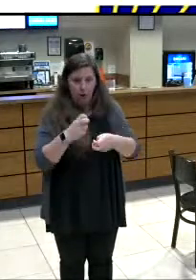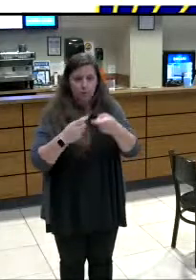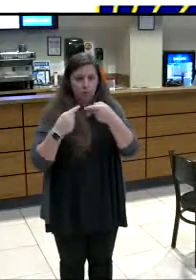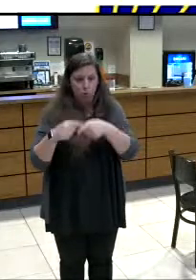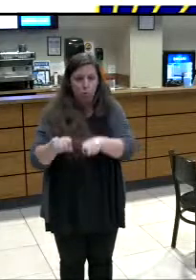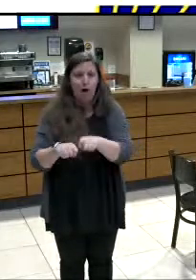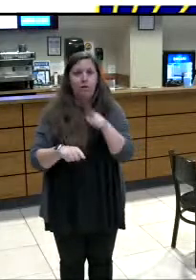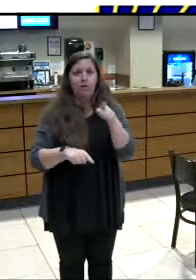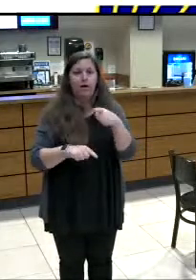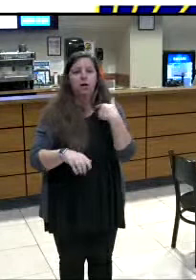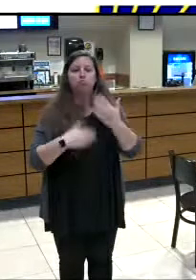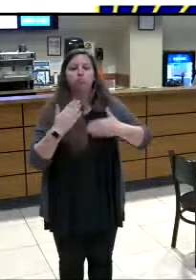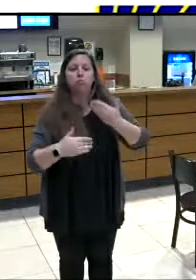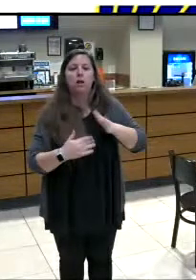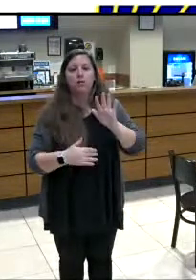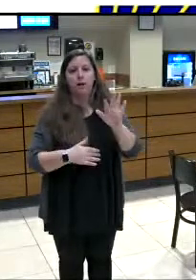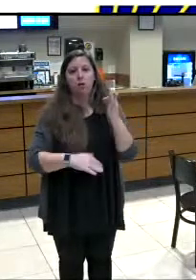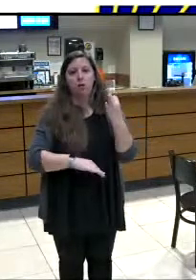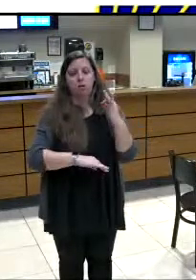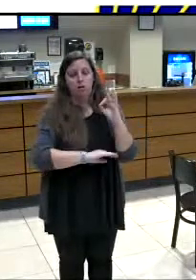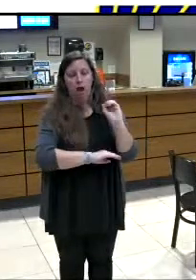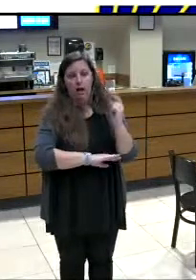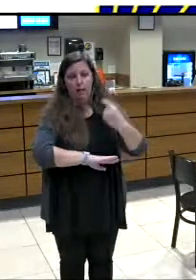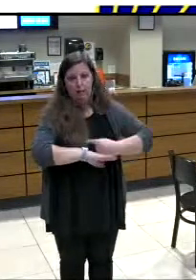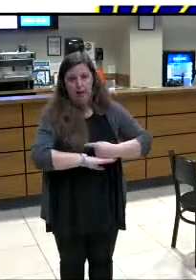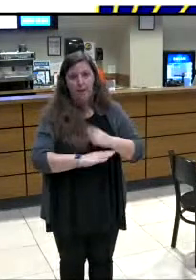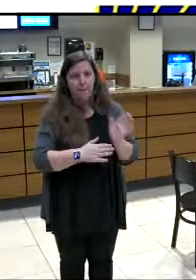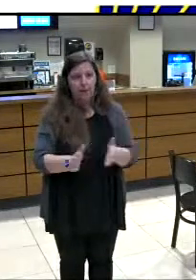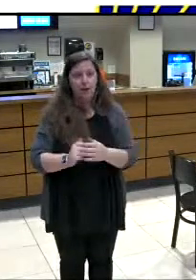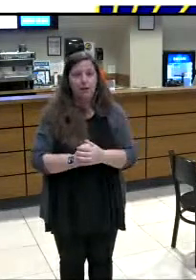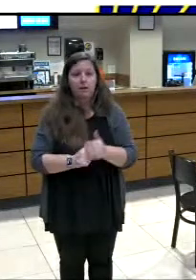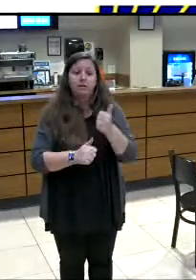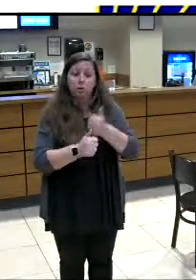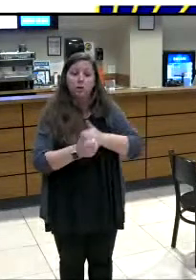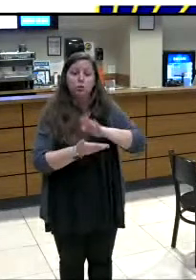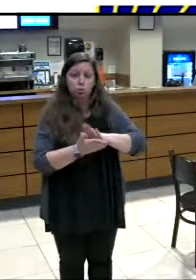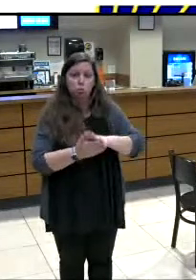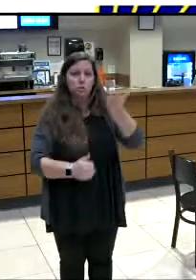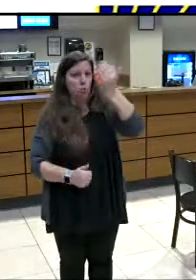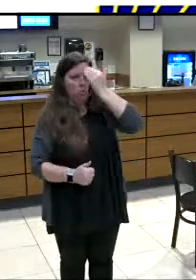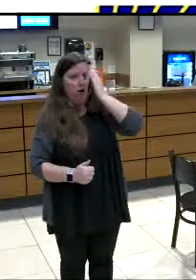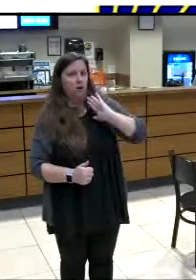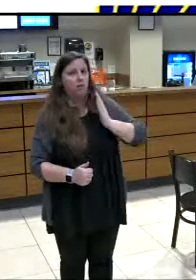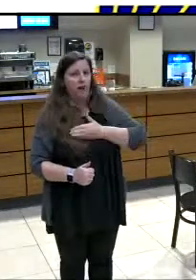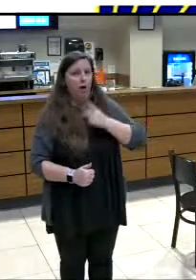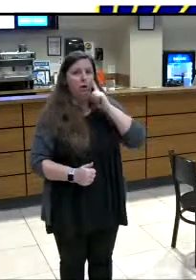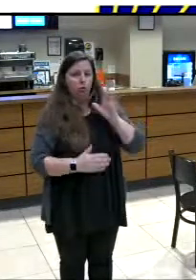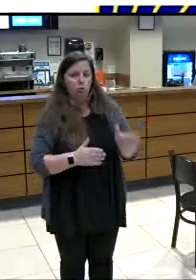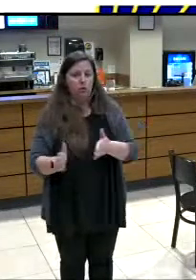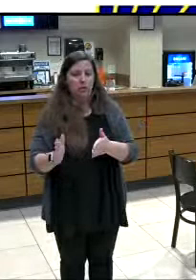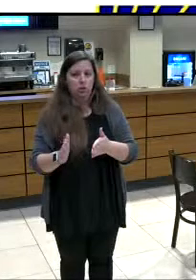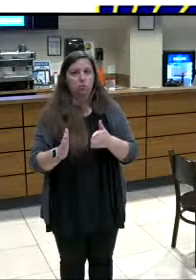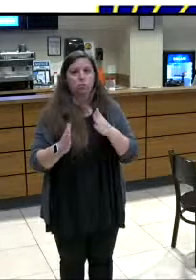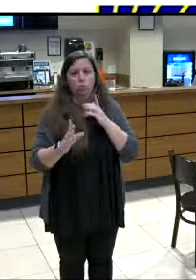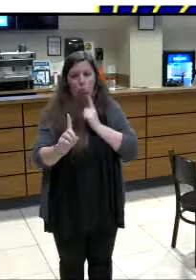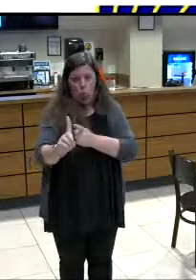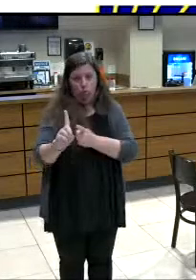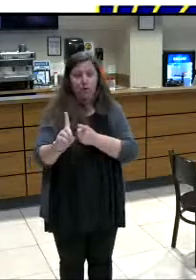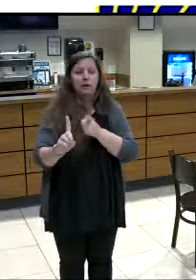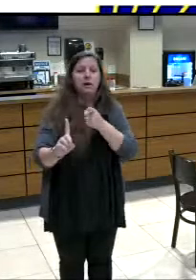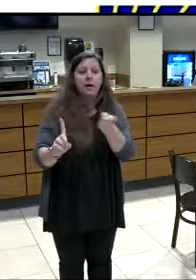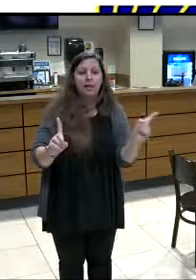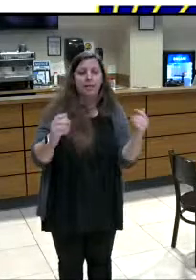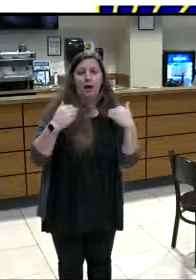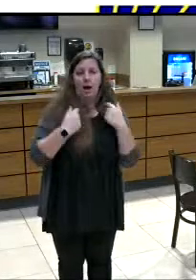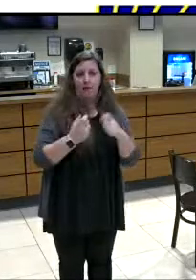90-day plan. So each school is aware of our strategic plan goals, and they have specific